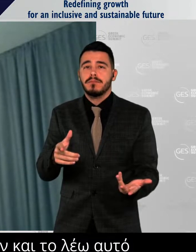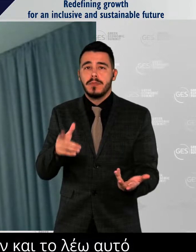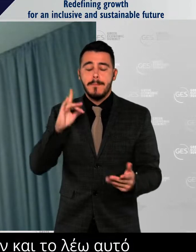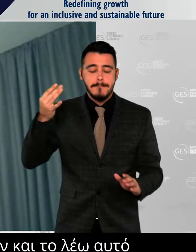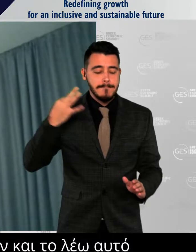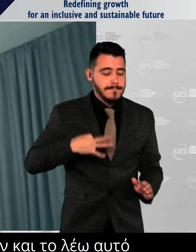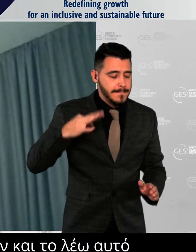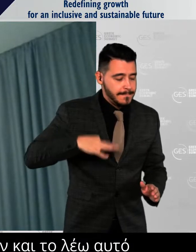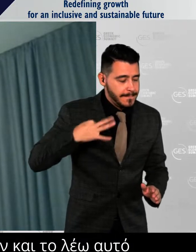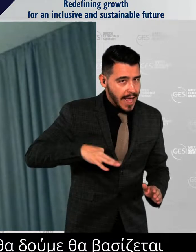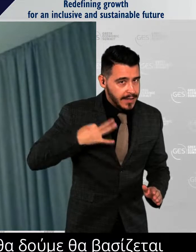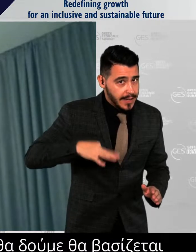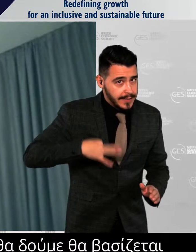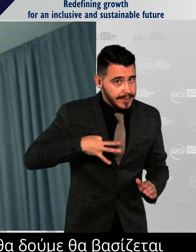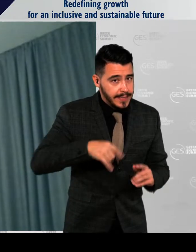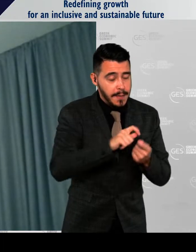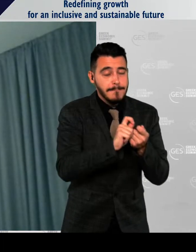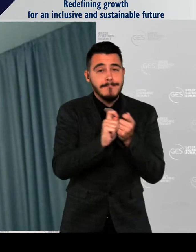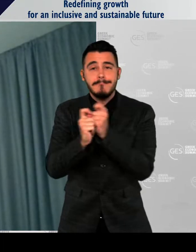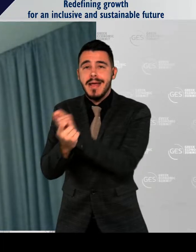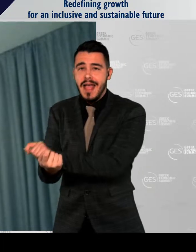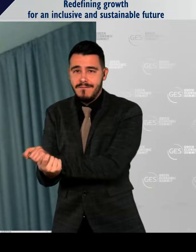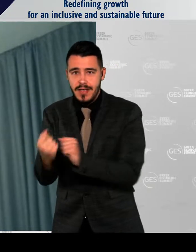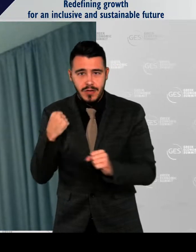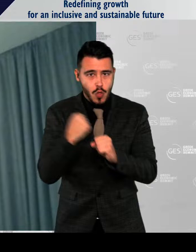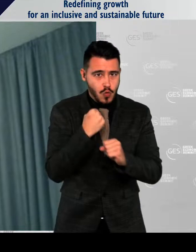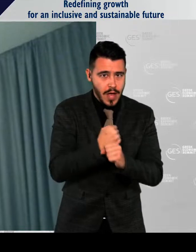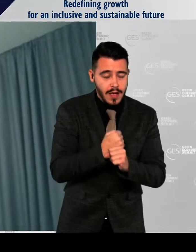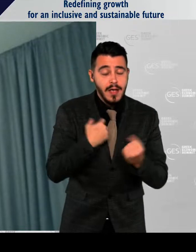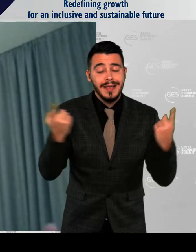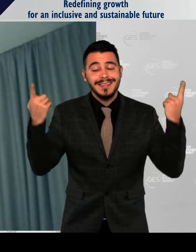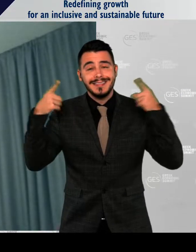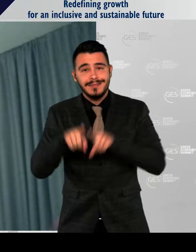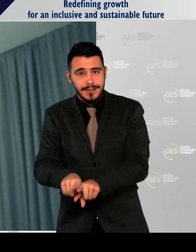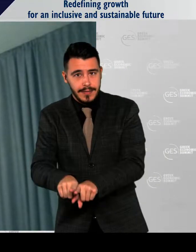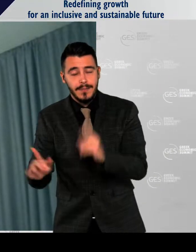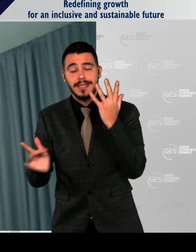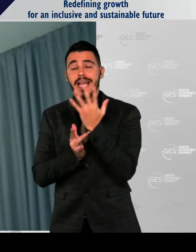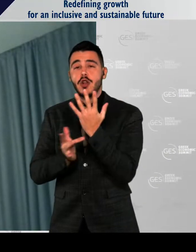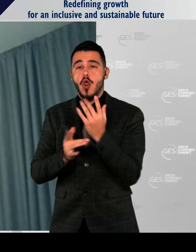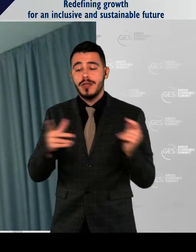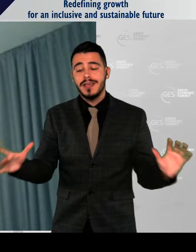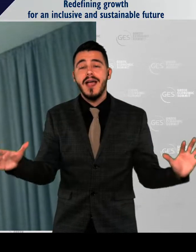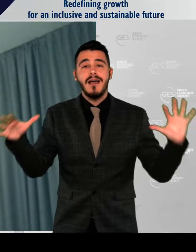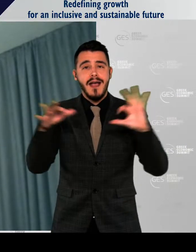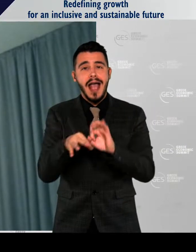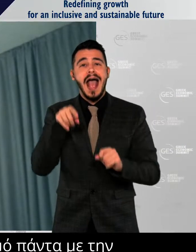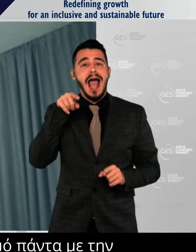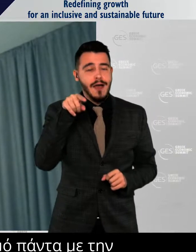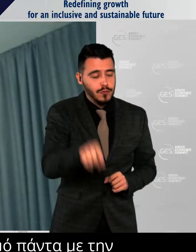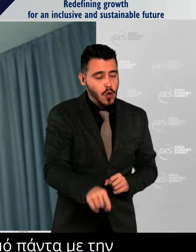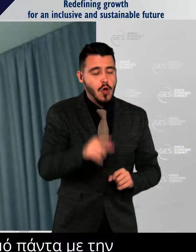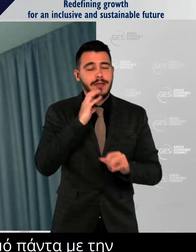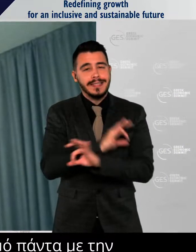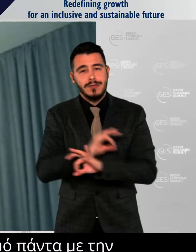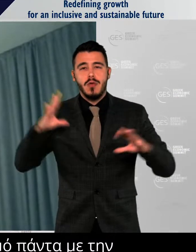digital competencies and technology. That's the way we see it. Of course, when we are saying about this, cybersecurity has to